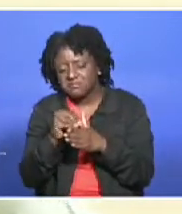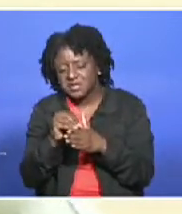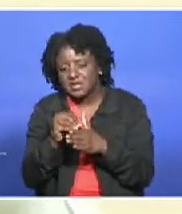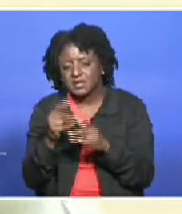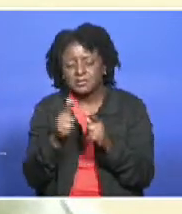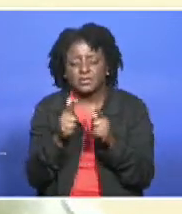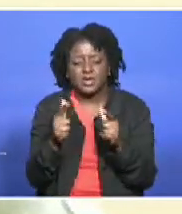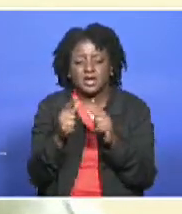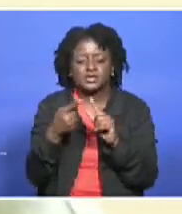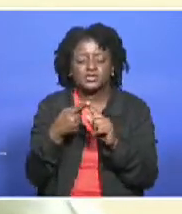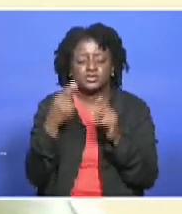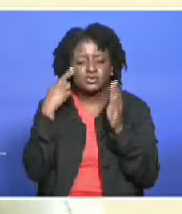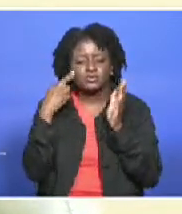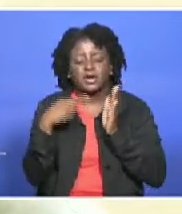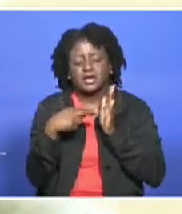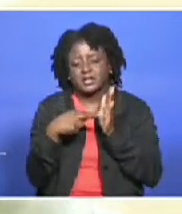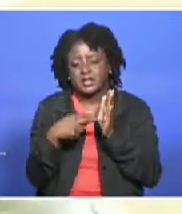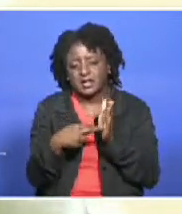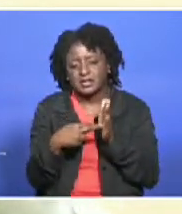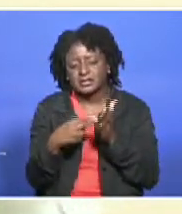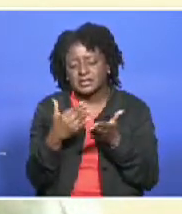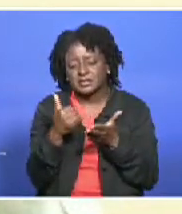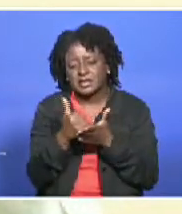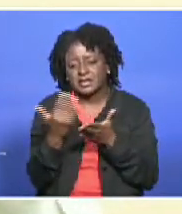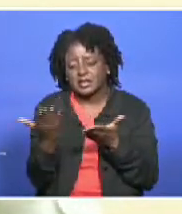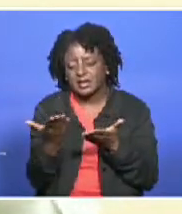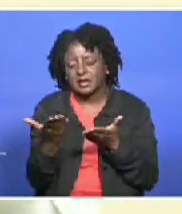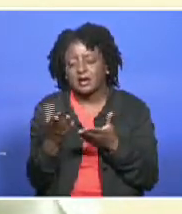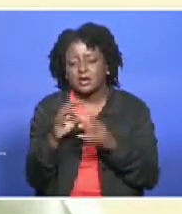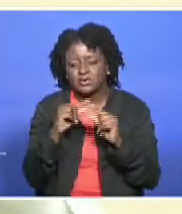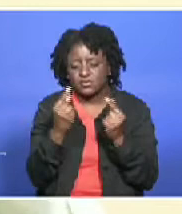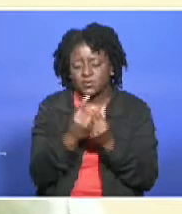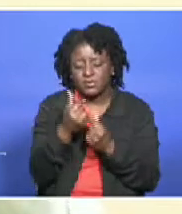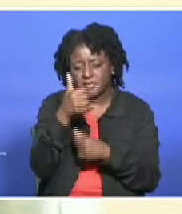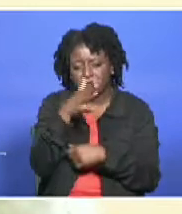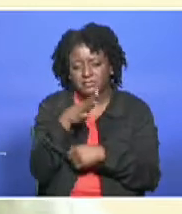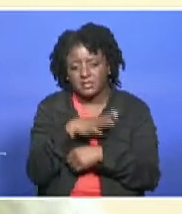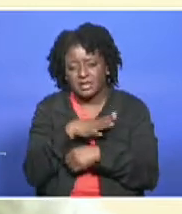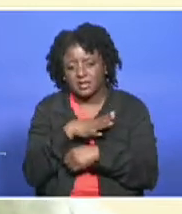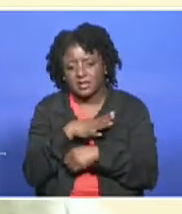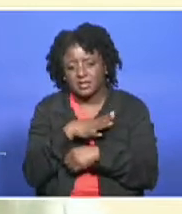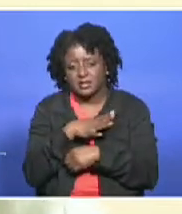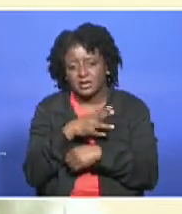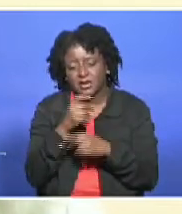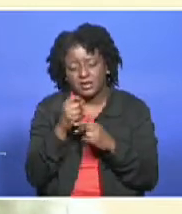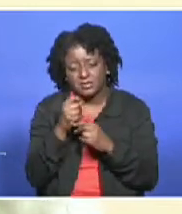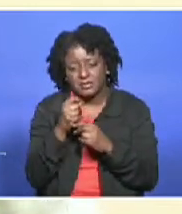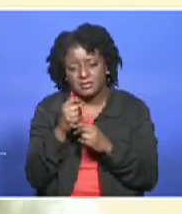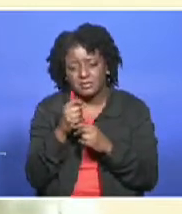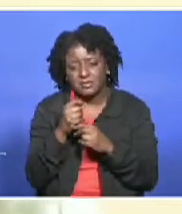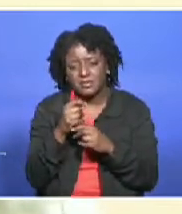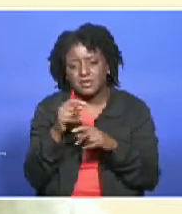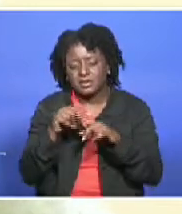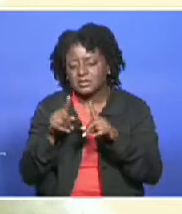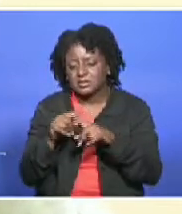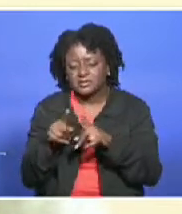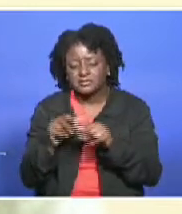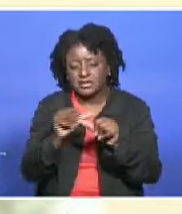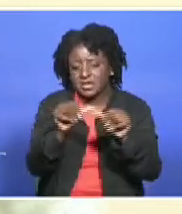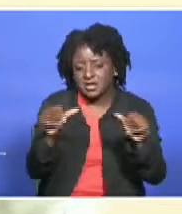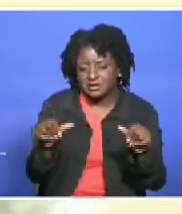to recognize that here are a group of men in all of our different areas of construction